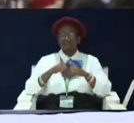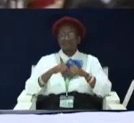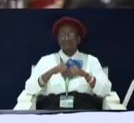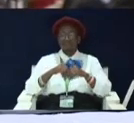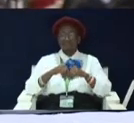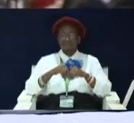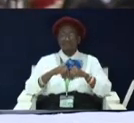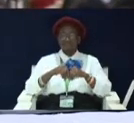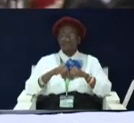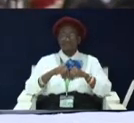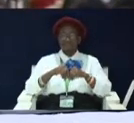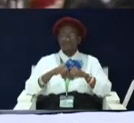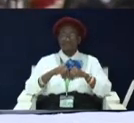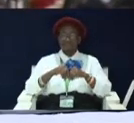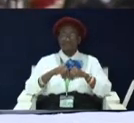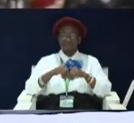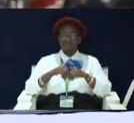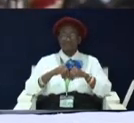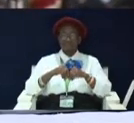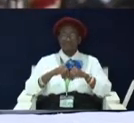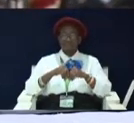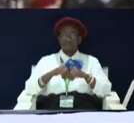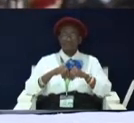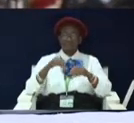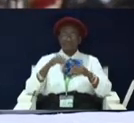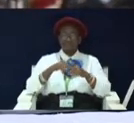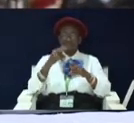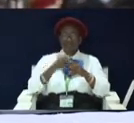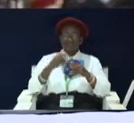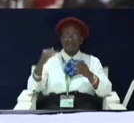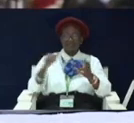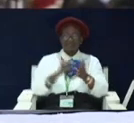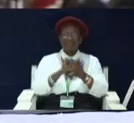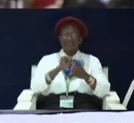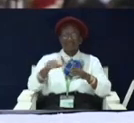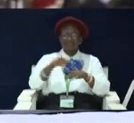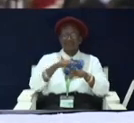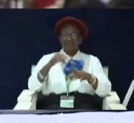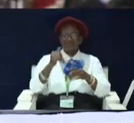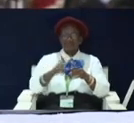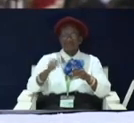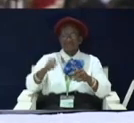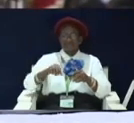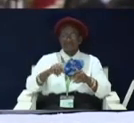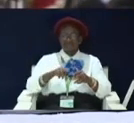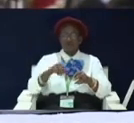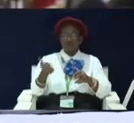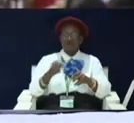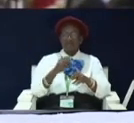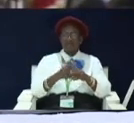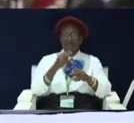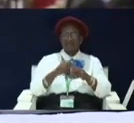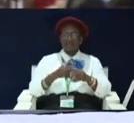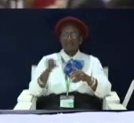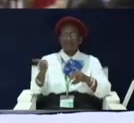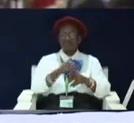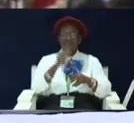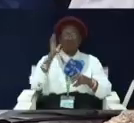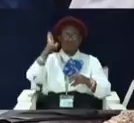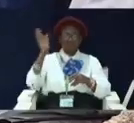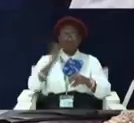ri nigba loni, in the name that's above every other name, ni oruko na to ju gbogbo oruko lo, you will never